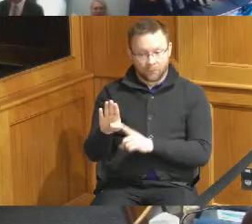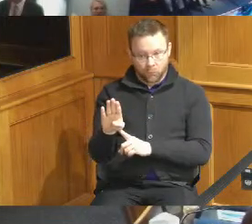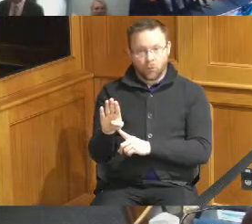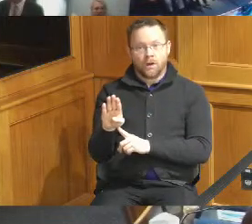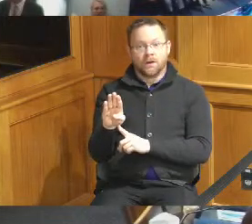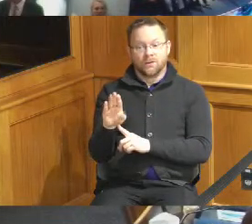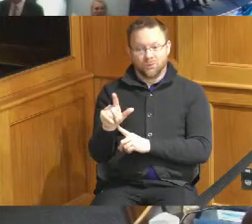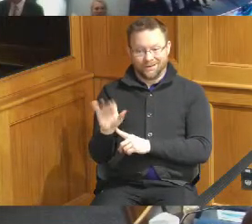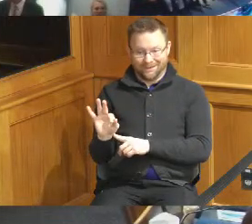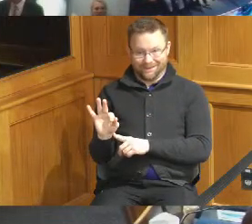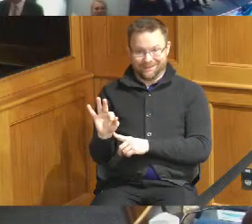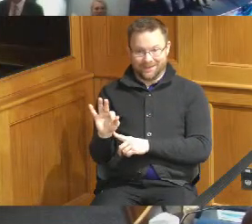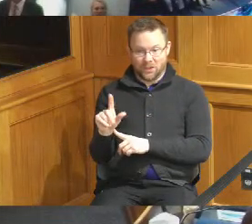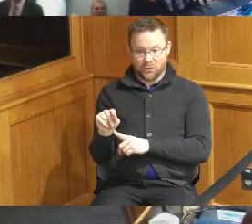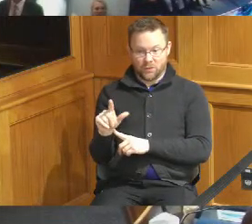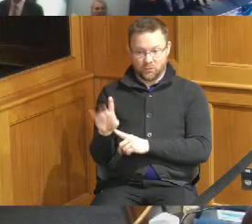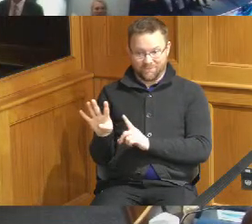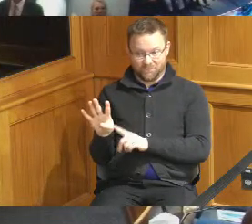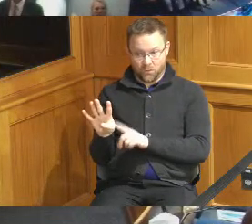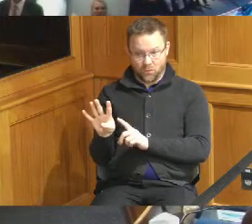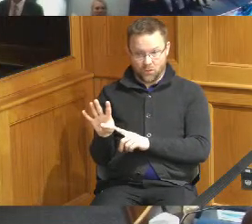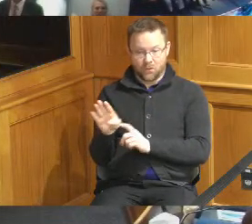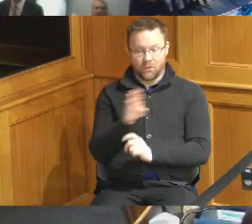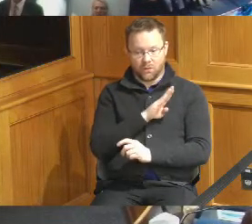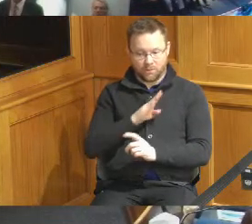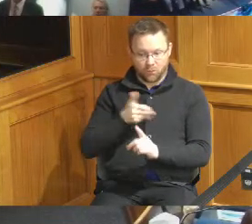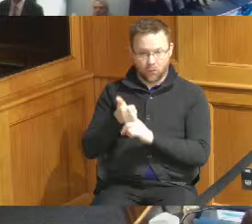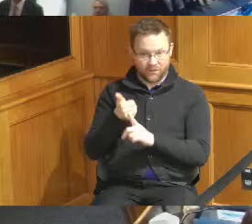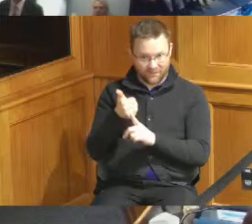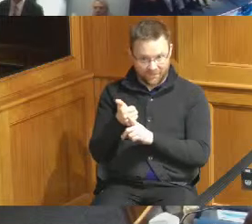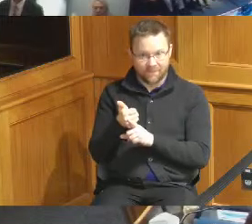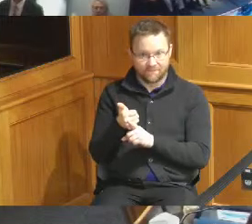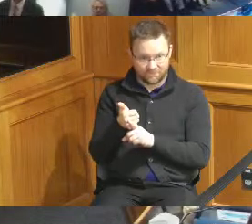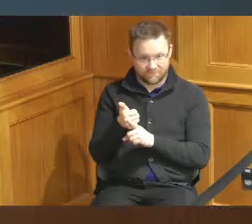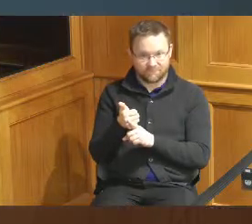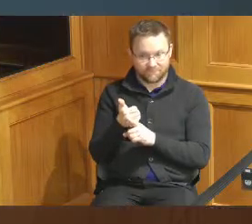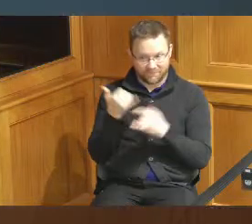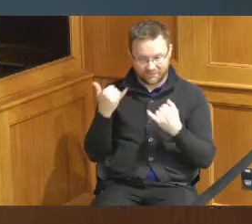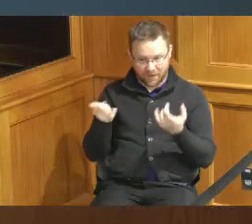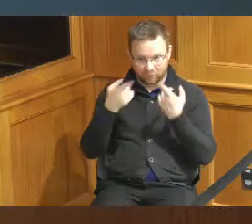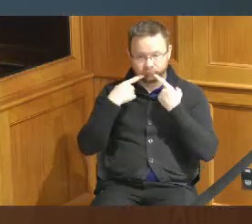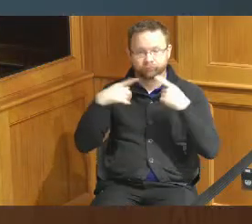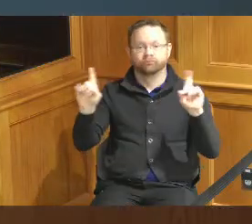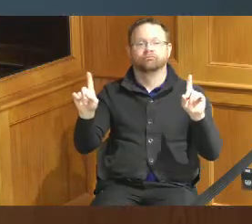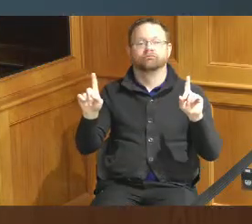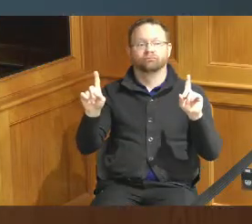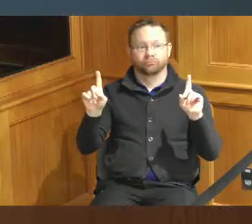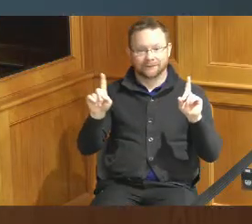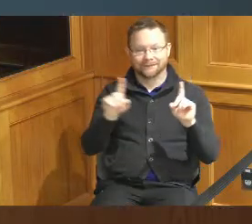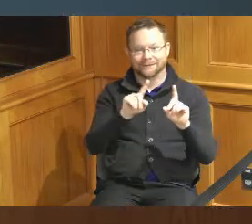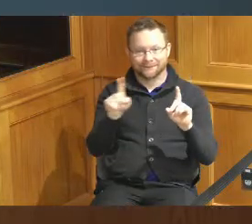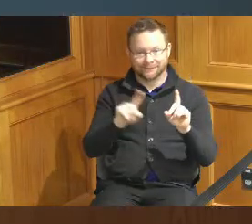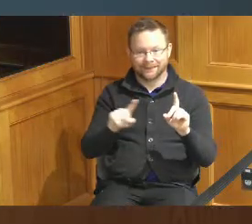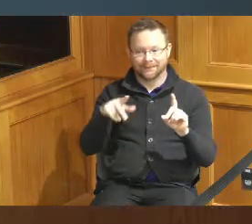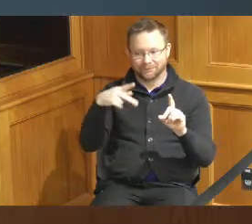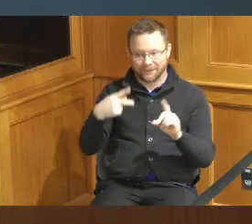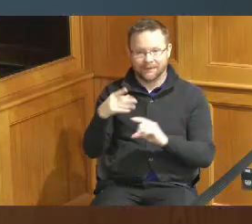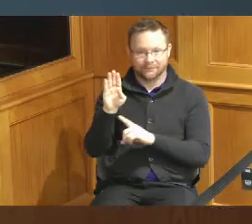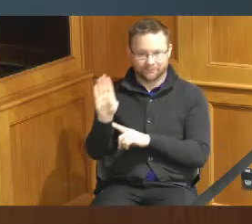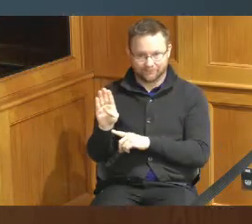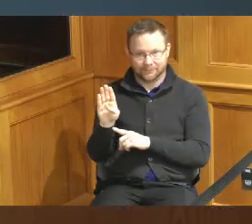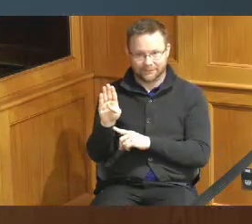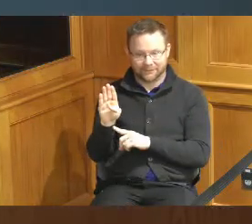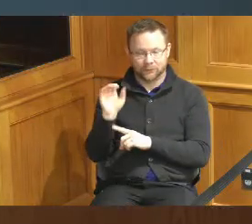February 29th, 2024, the Board of Hamilton County Commissioners do hereby declare Zeta Phi